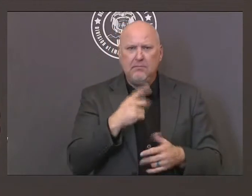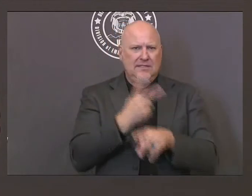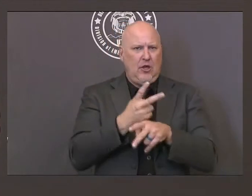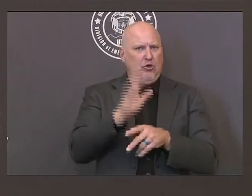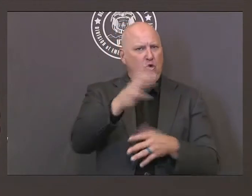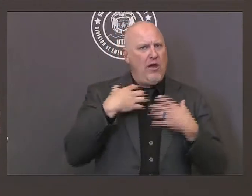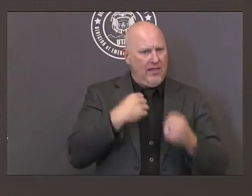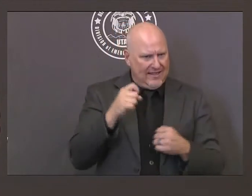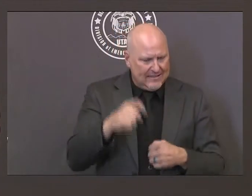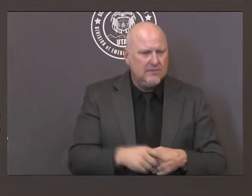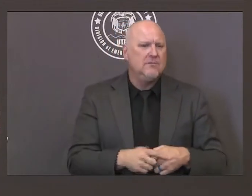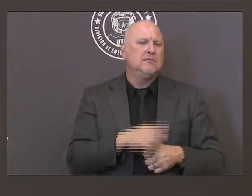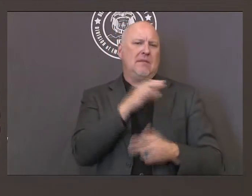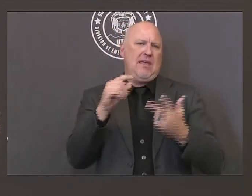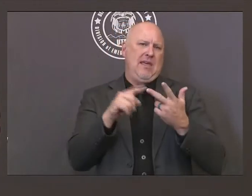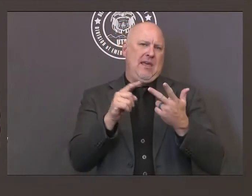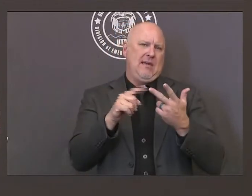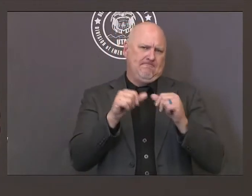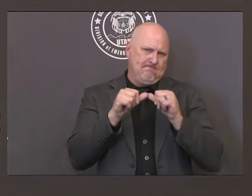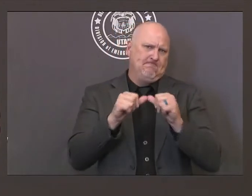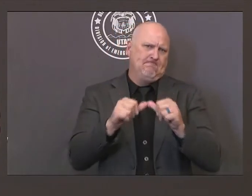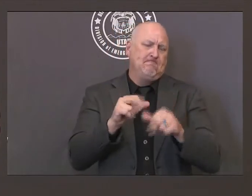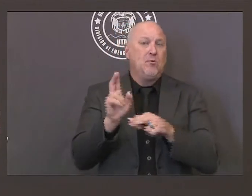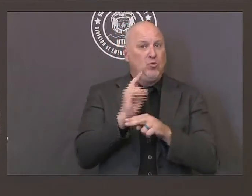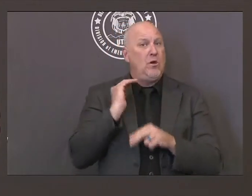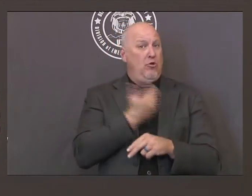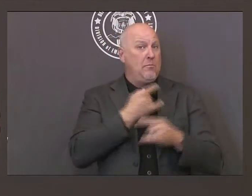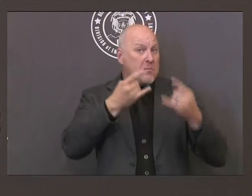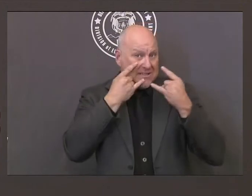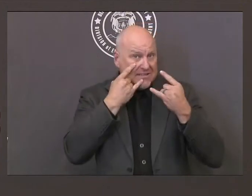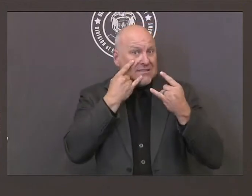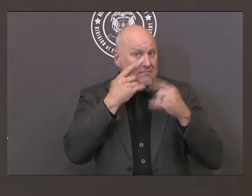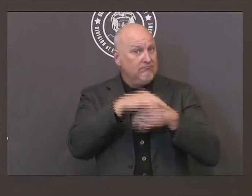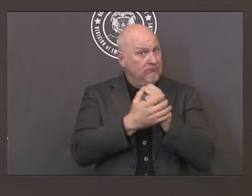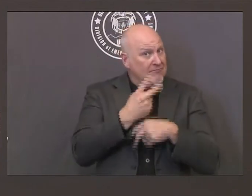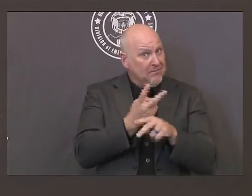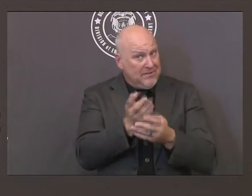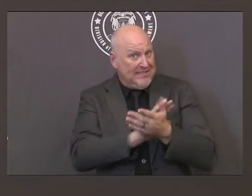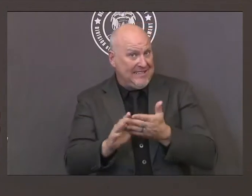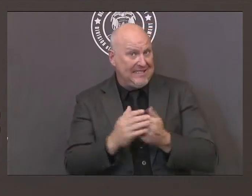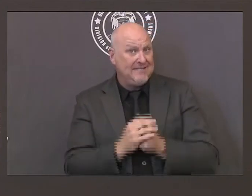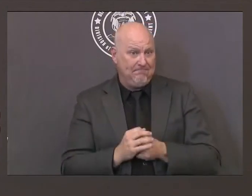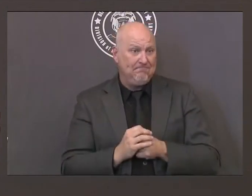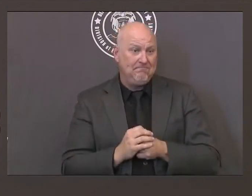masking, hand washing, and social distancing. Governor, that's all I have. Thank you.